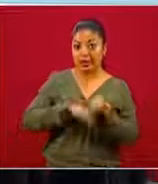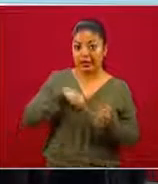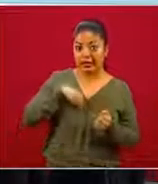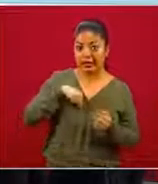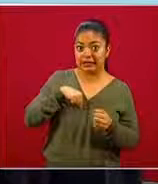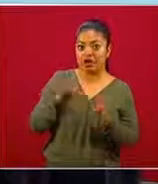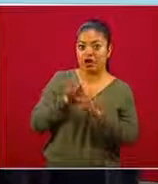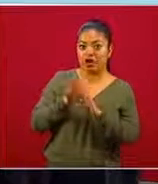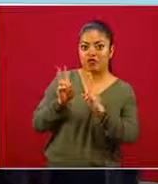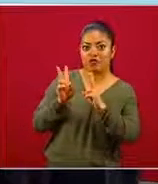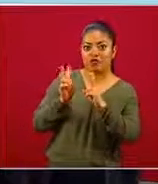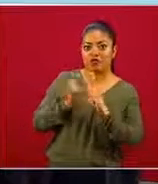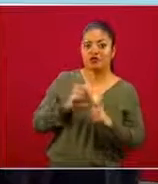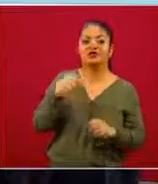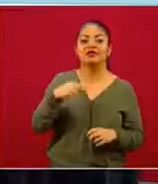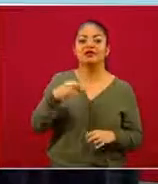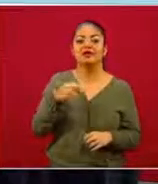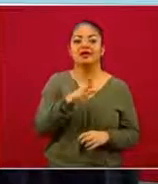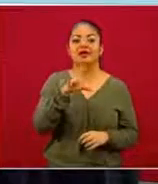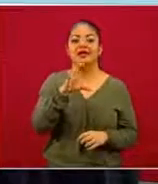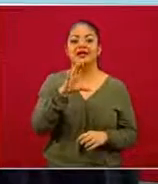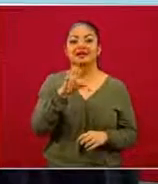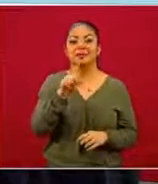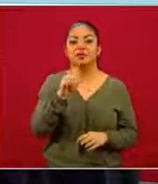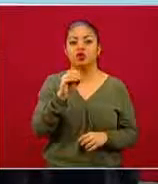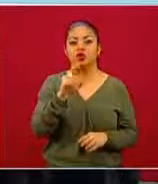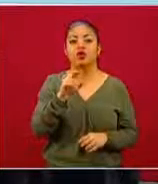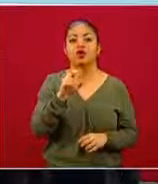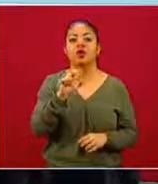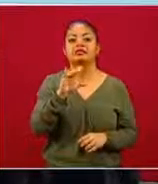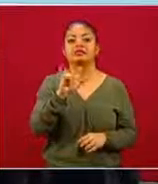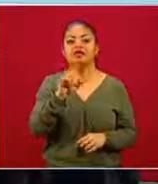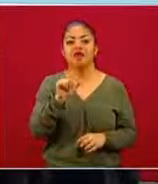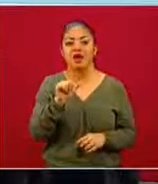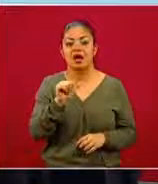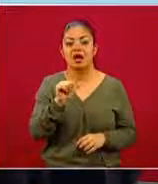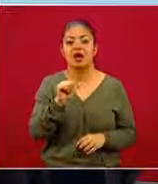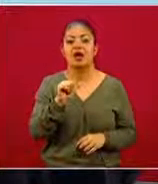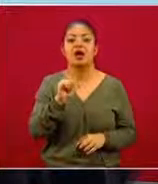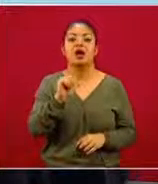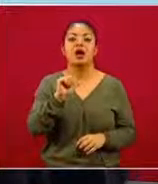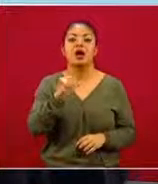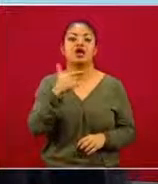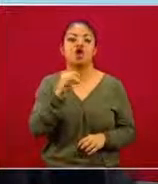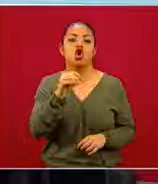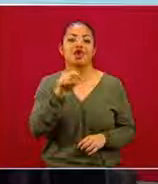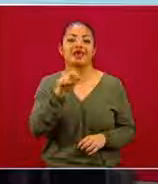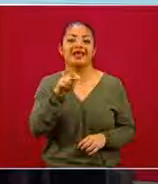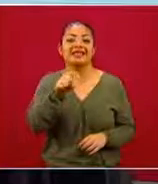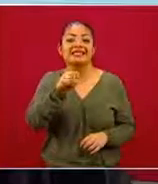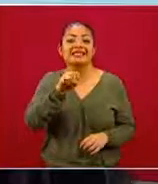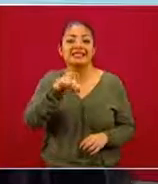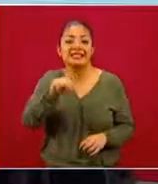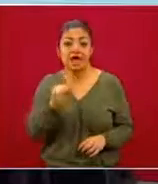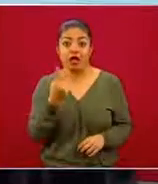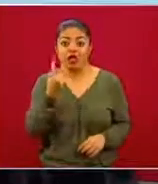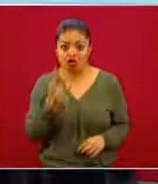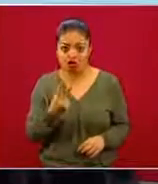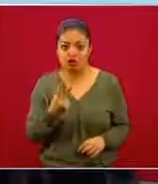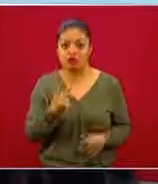up our organisms. So apparently this receptor, which is a